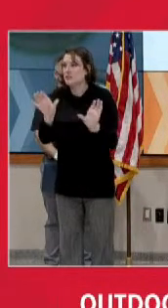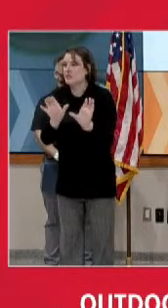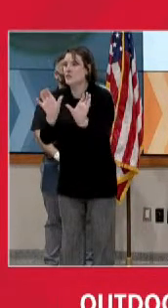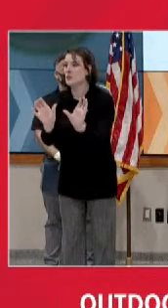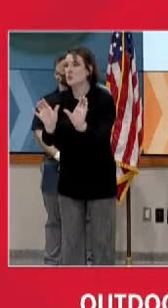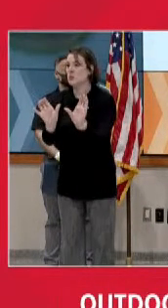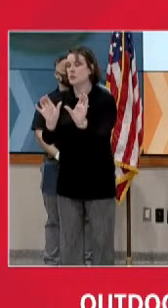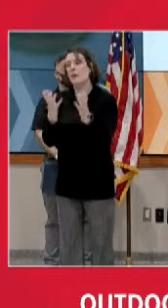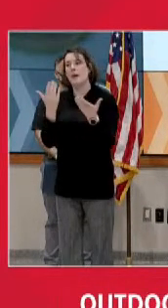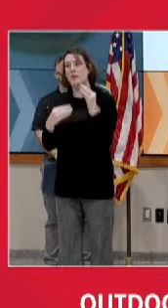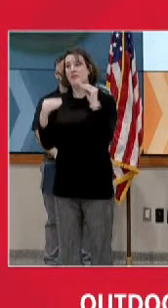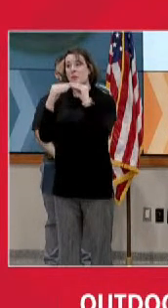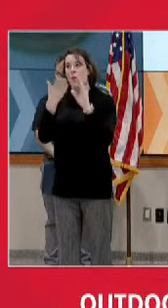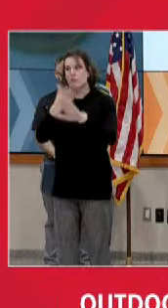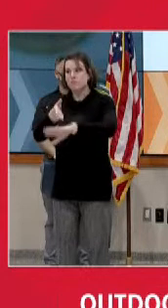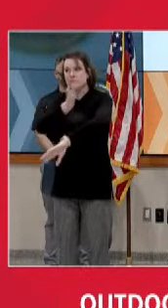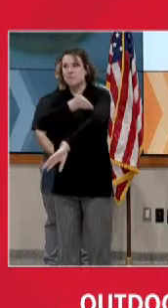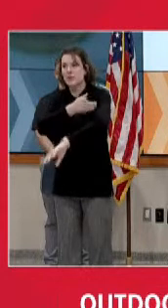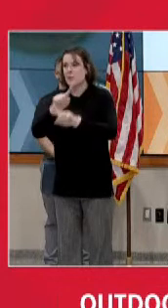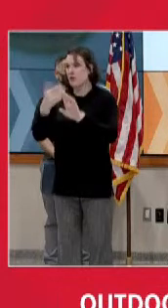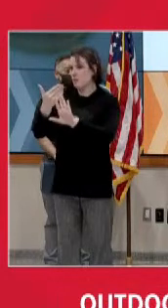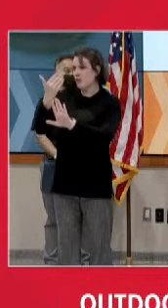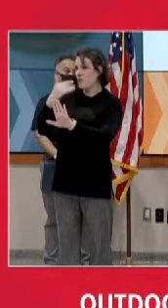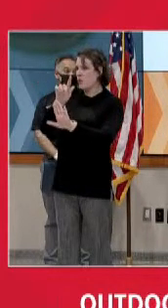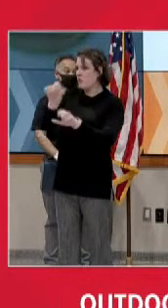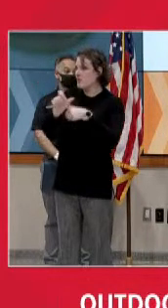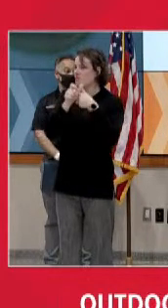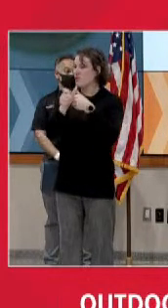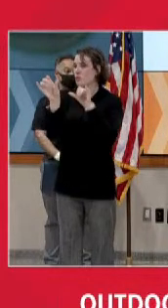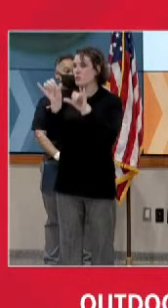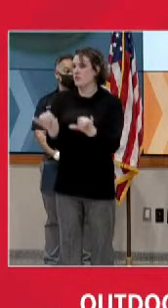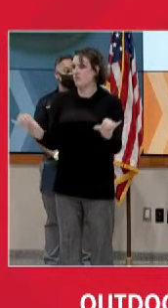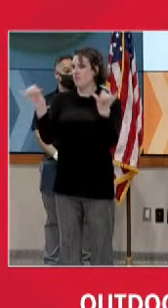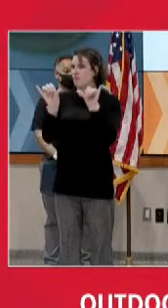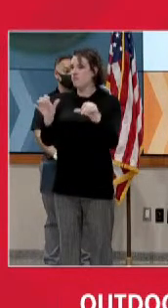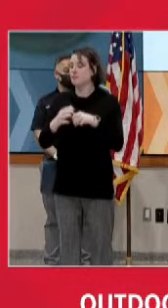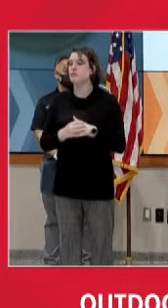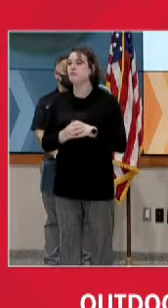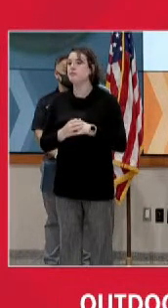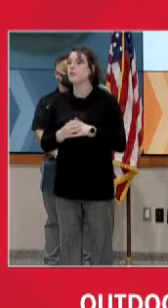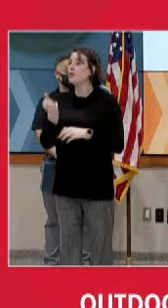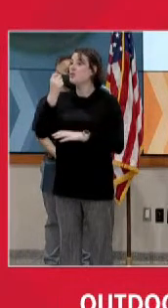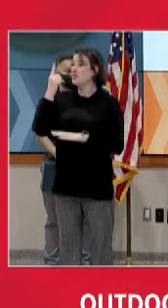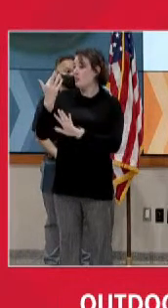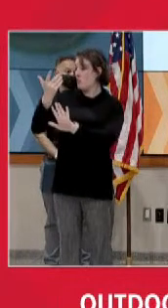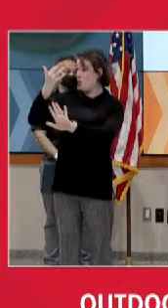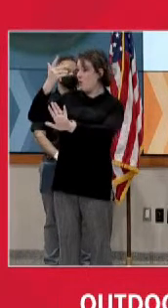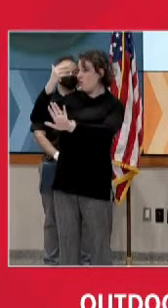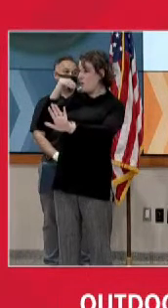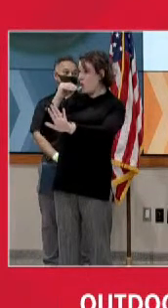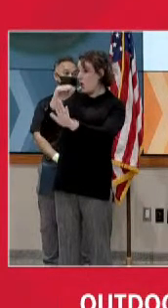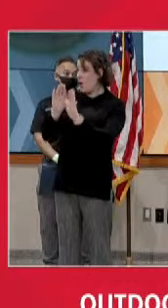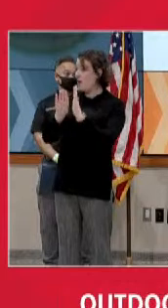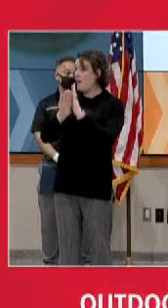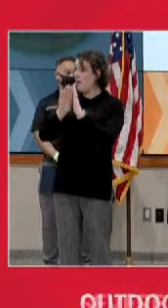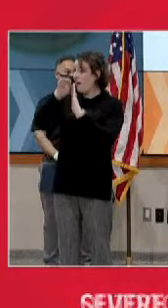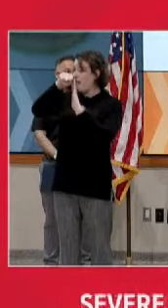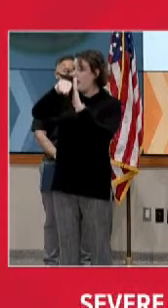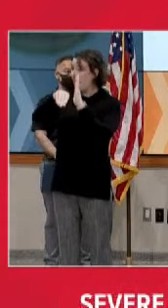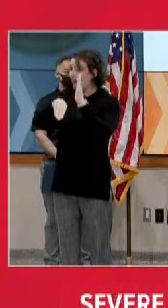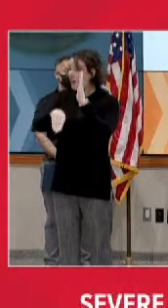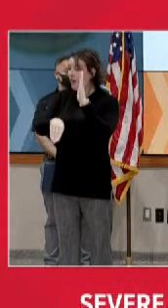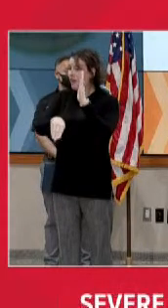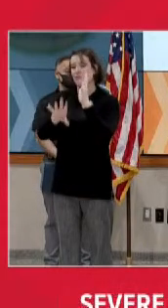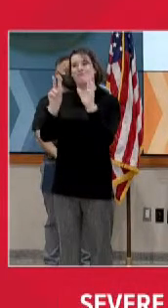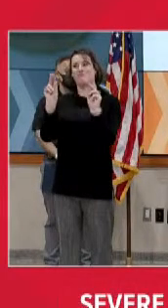took a while, and we buckled down. We never brought the curve all the way down. We only flattened it. We can't flatten it now because it's right at